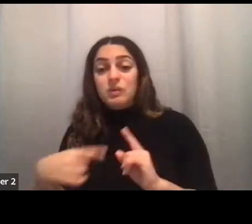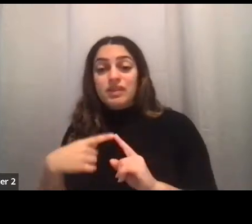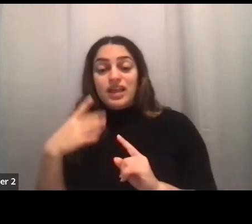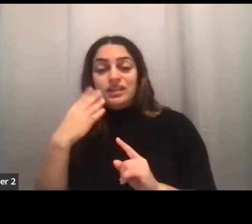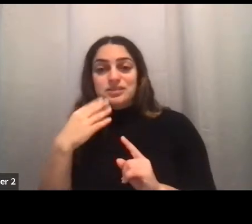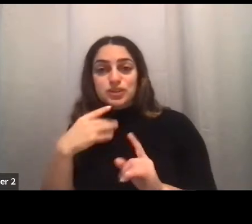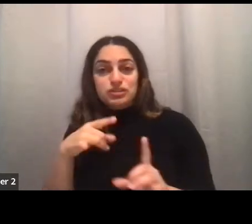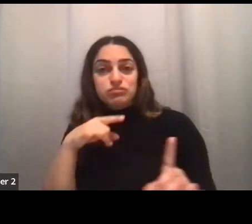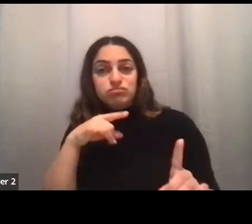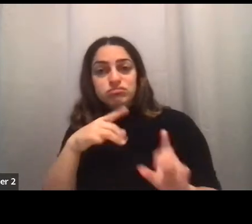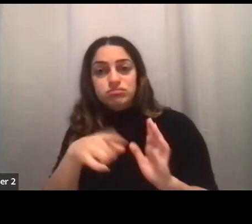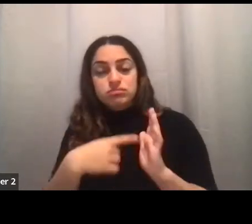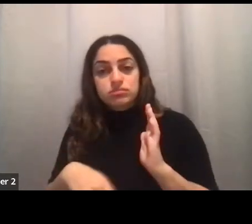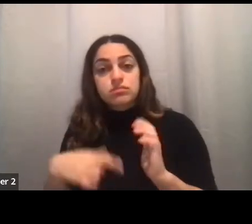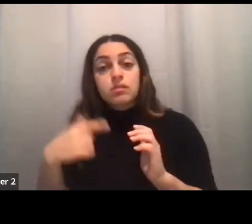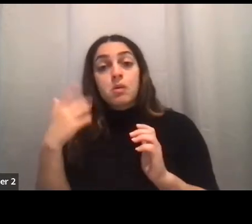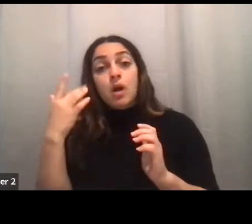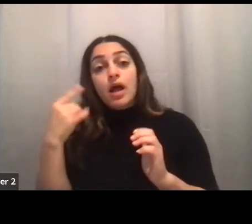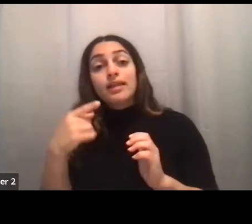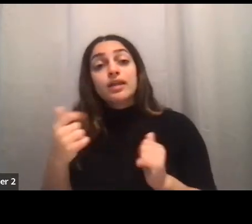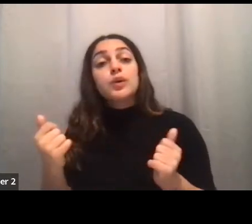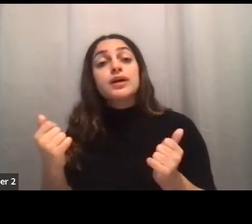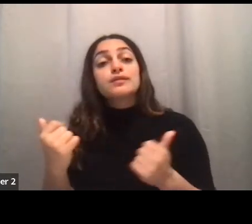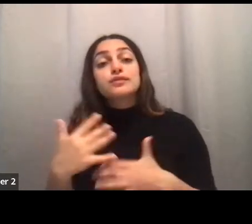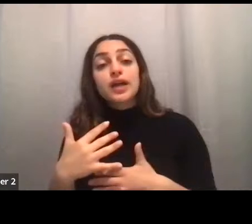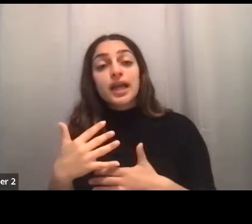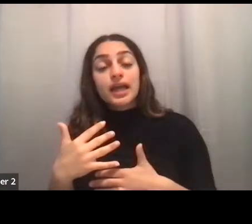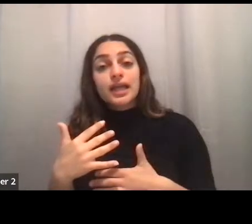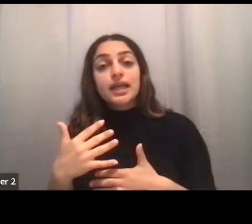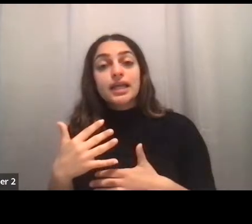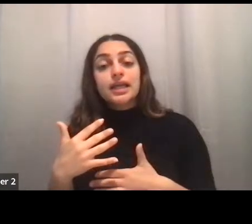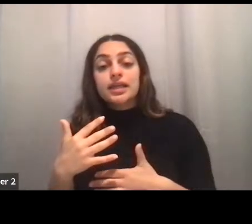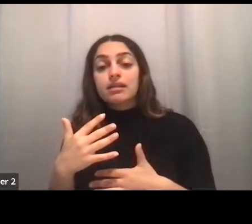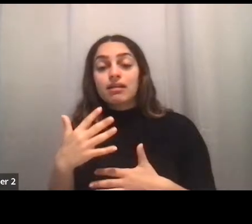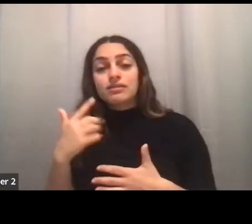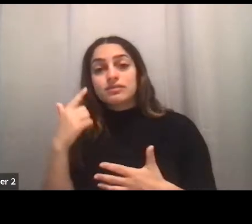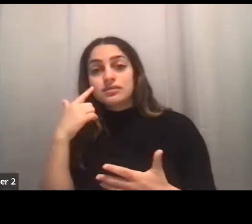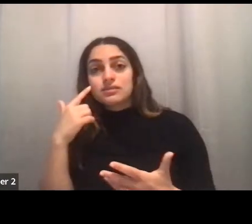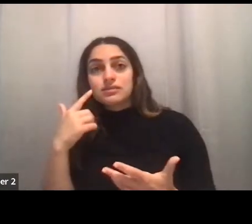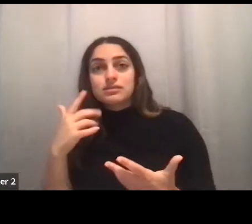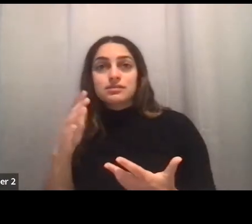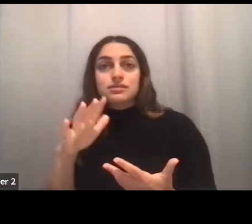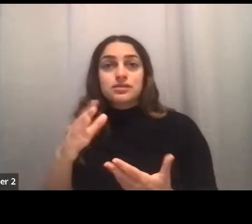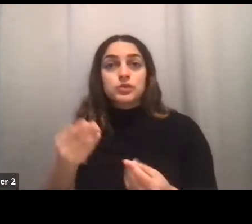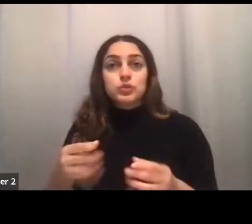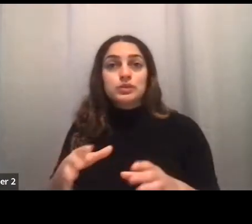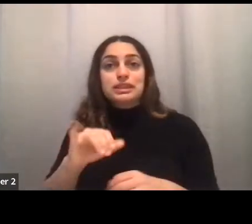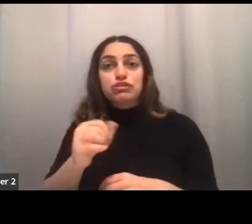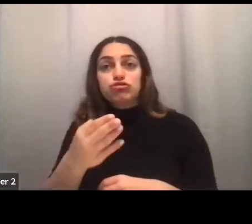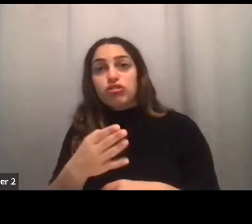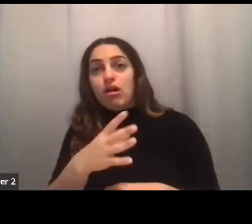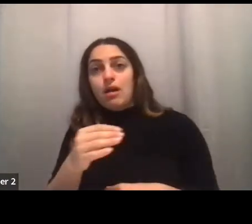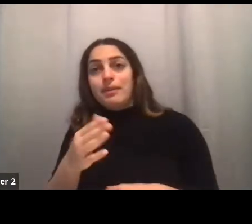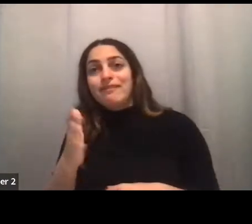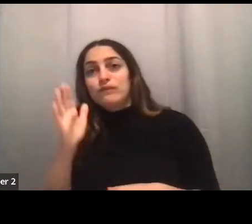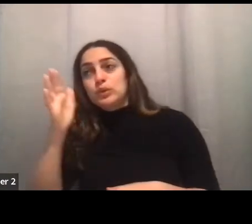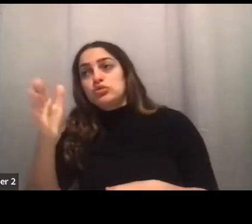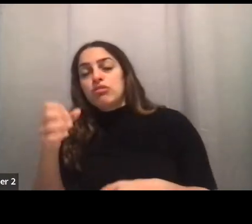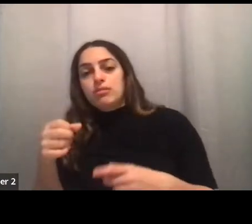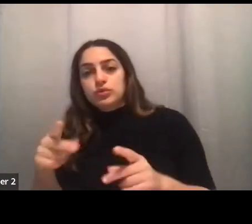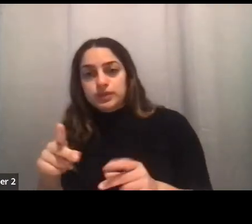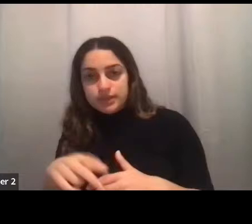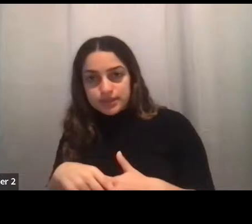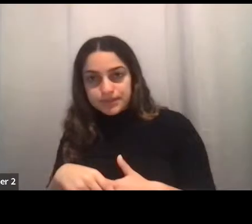discrimination because they were afraid of jeopardizing their jobs and future hiring opportunities